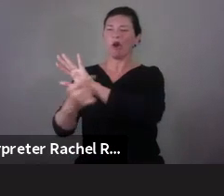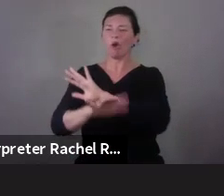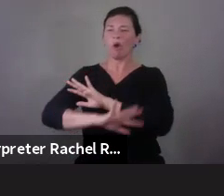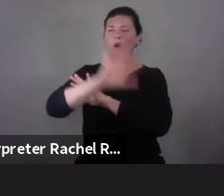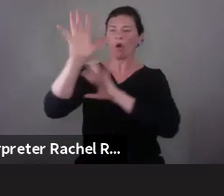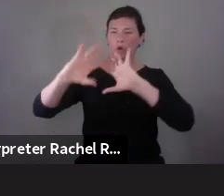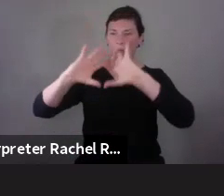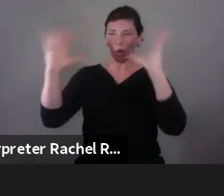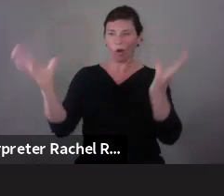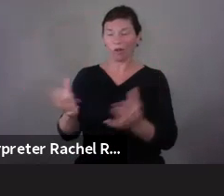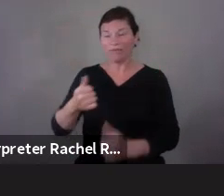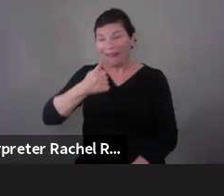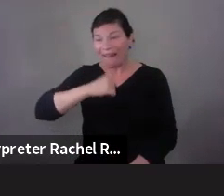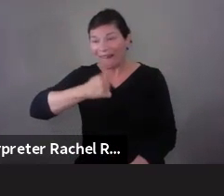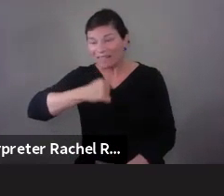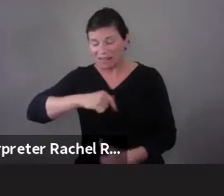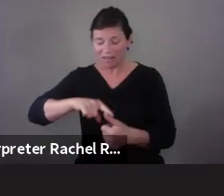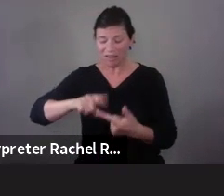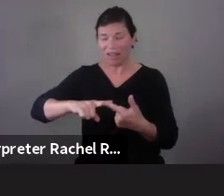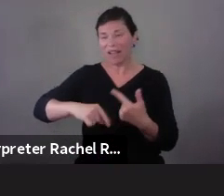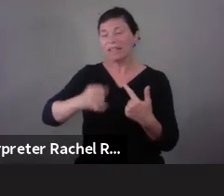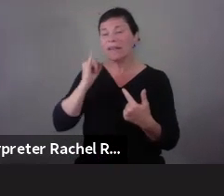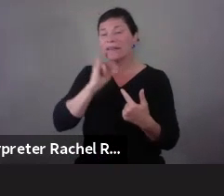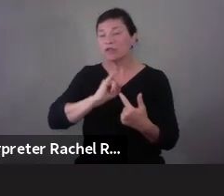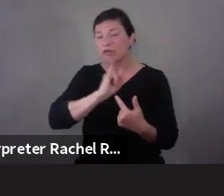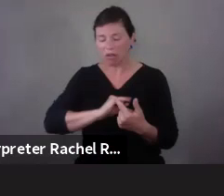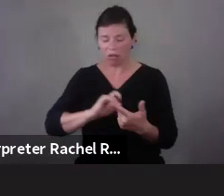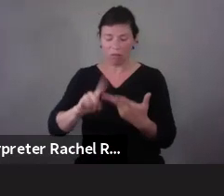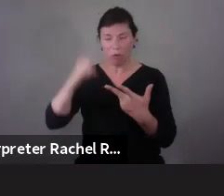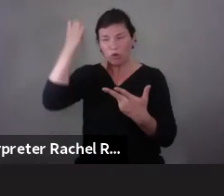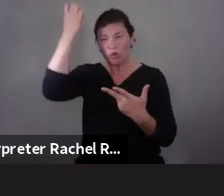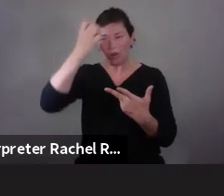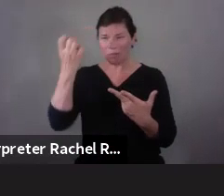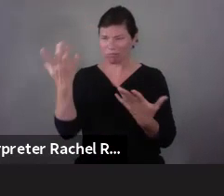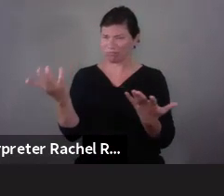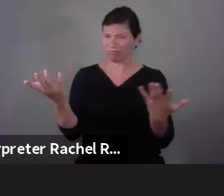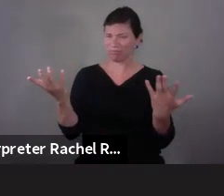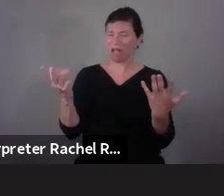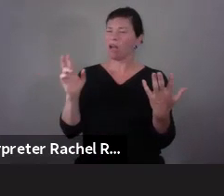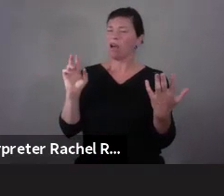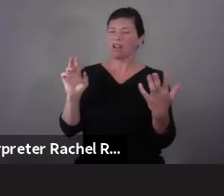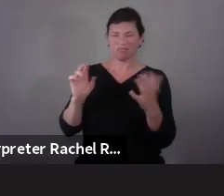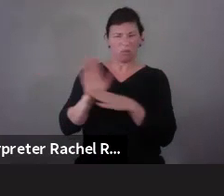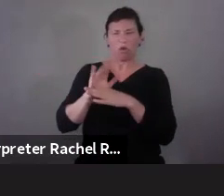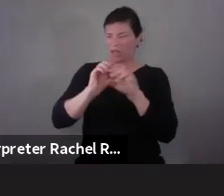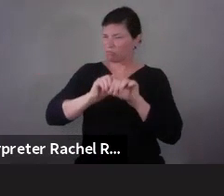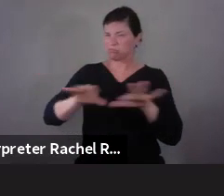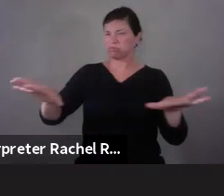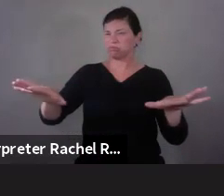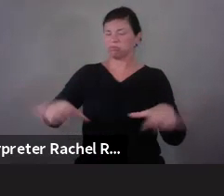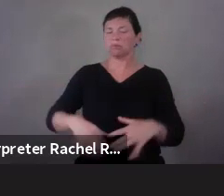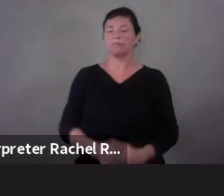Iceland, Israel, Europe, everywhere. Went everywhere. The main